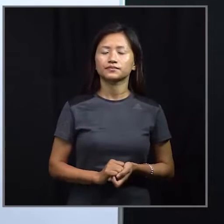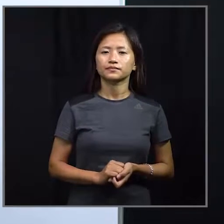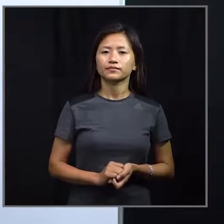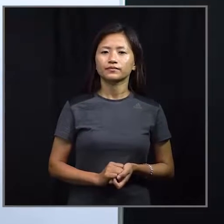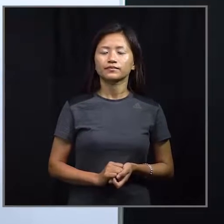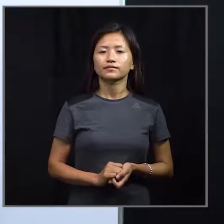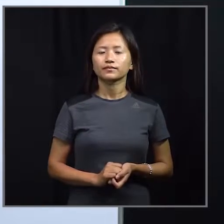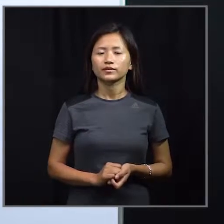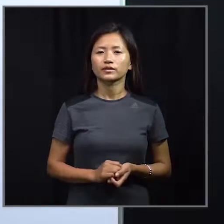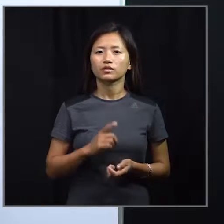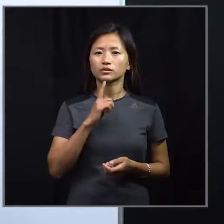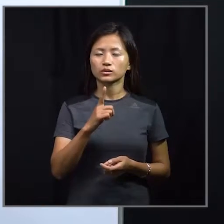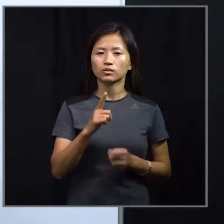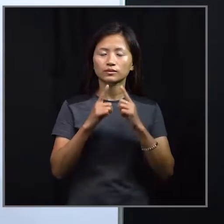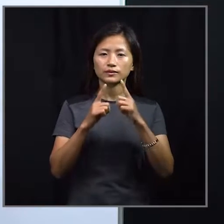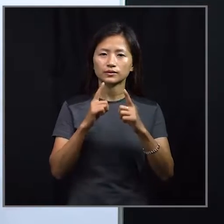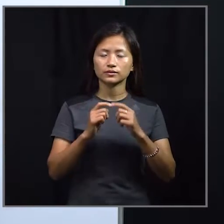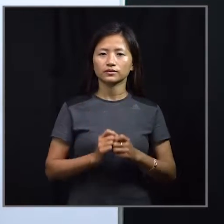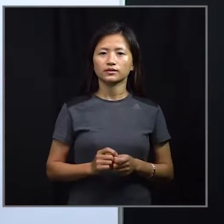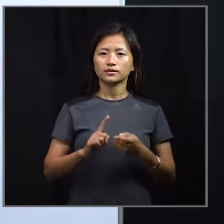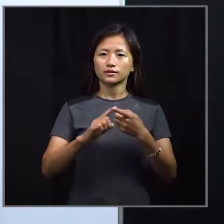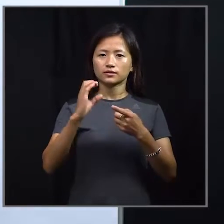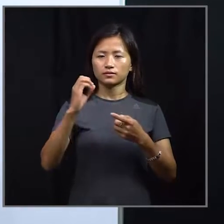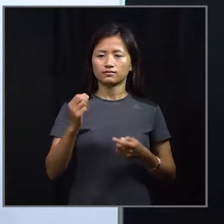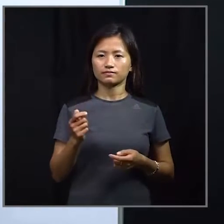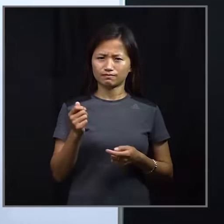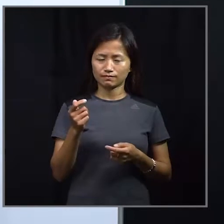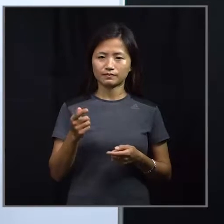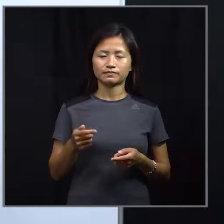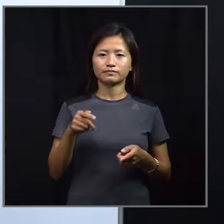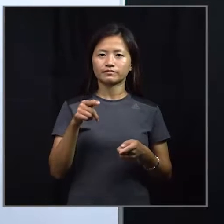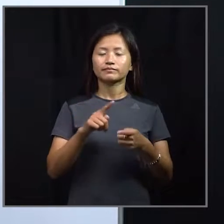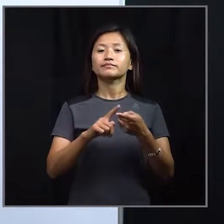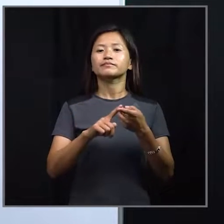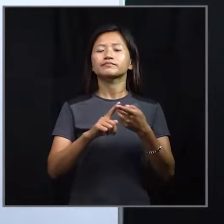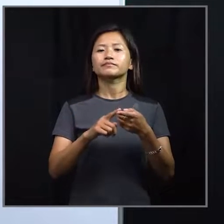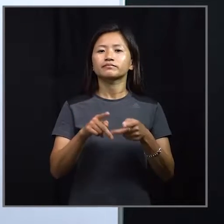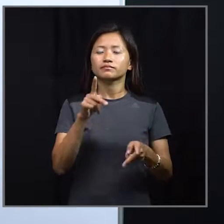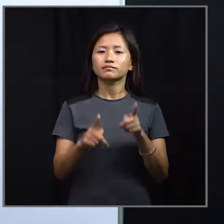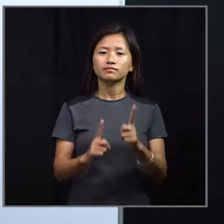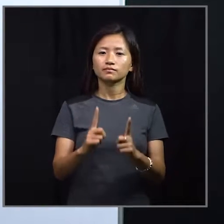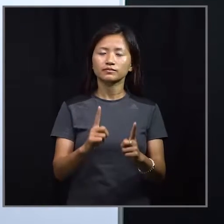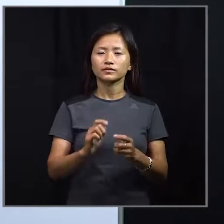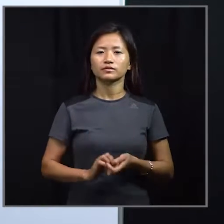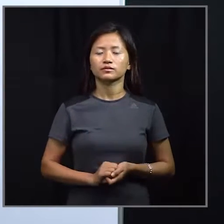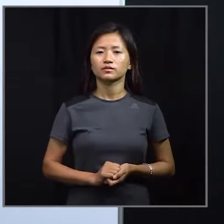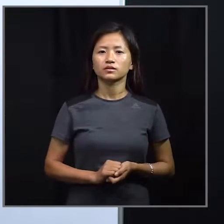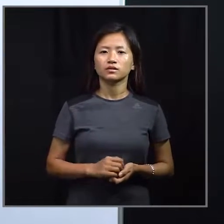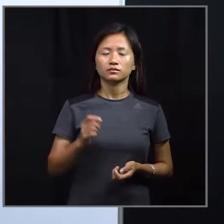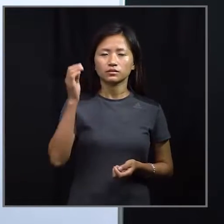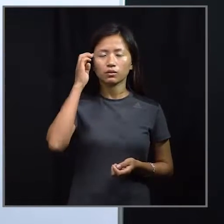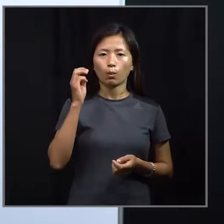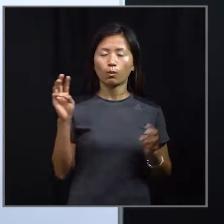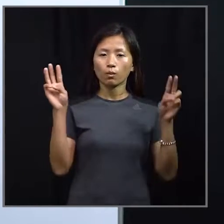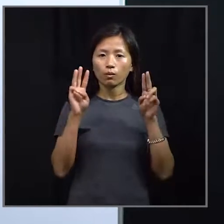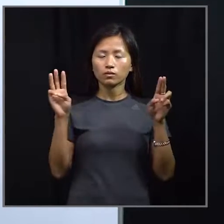will explain definition of an economy. Now, what is an economy? You just wonder, you